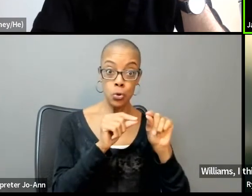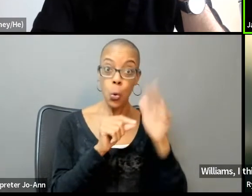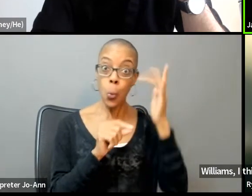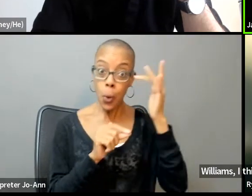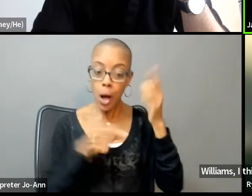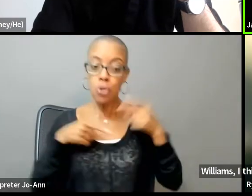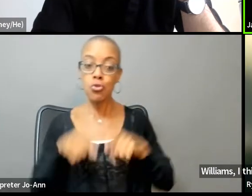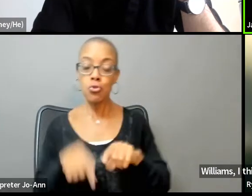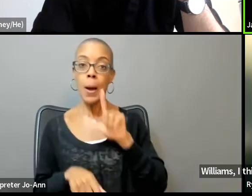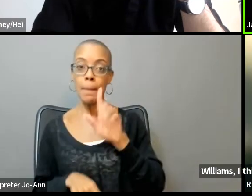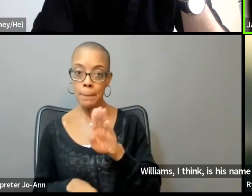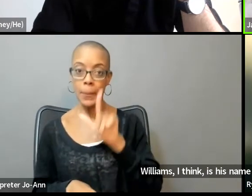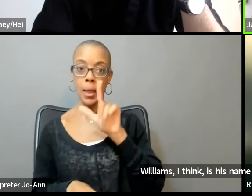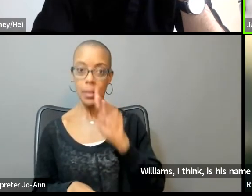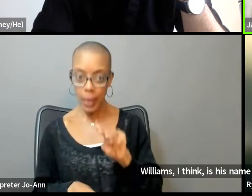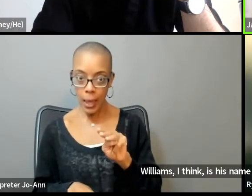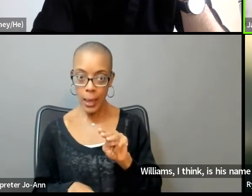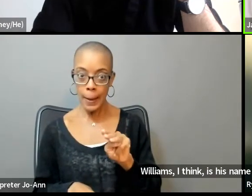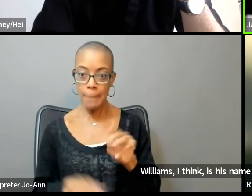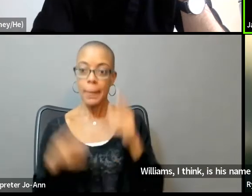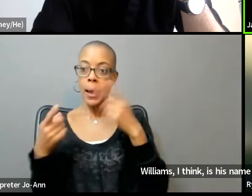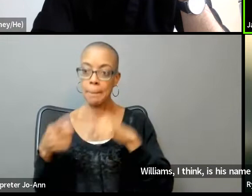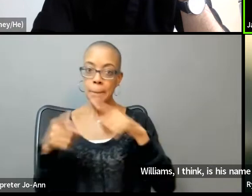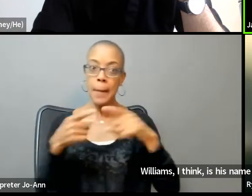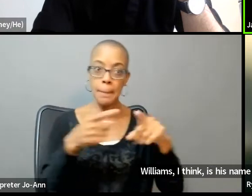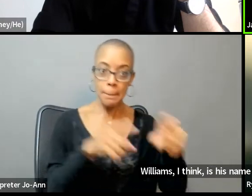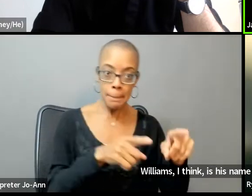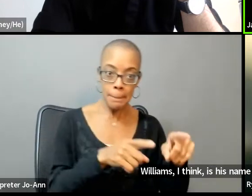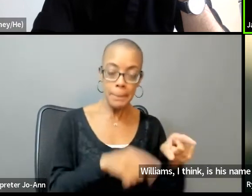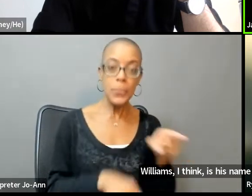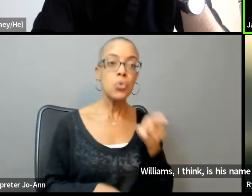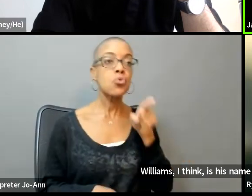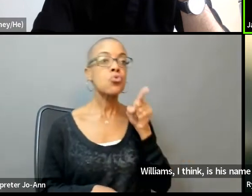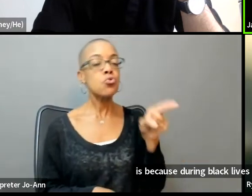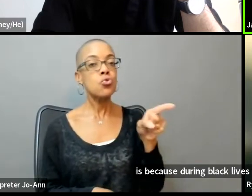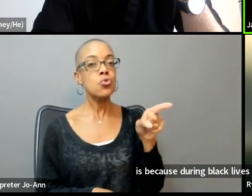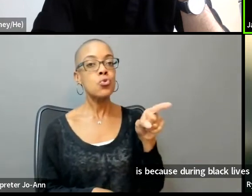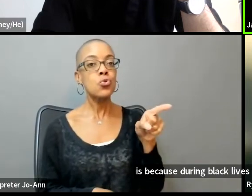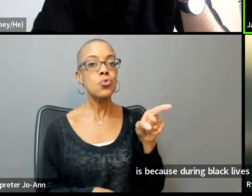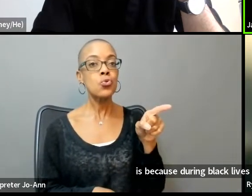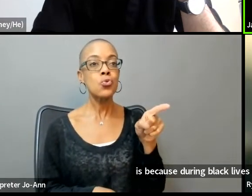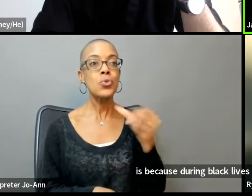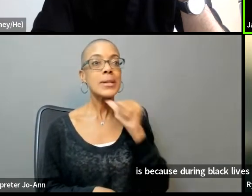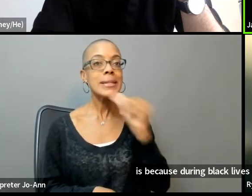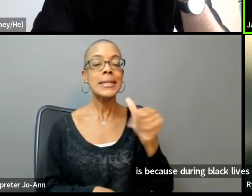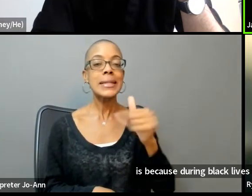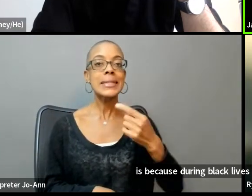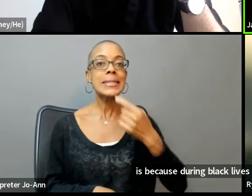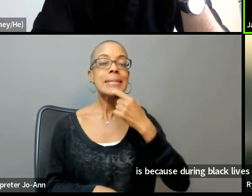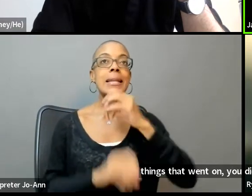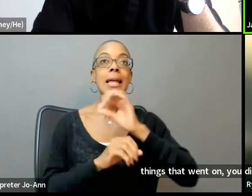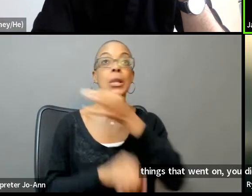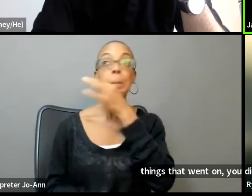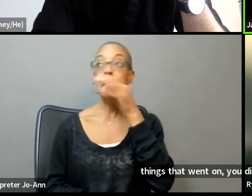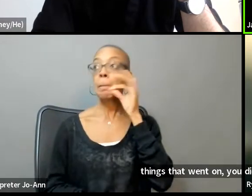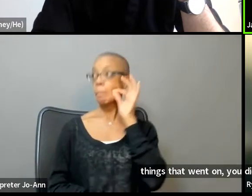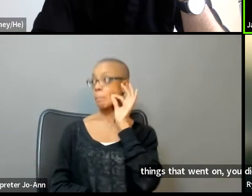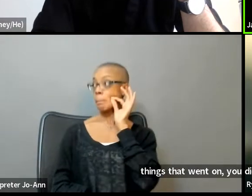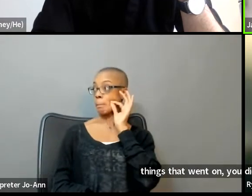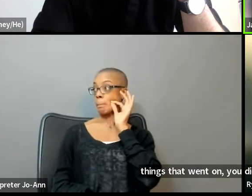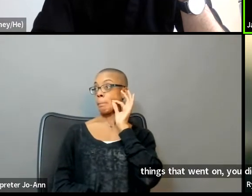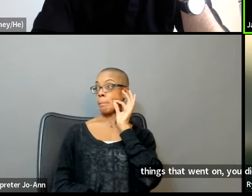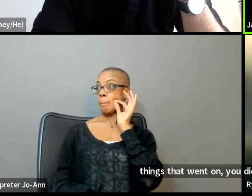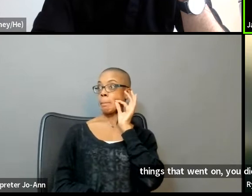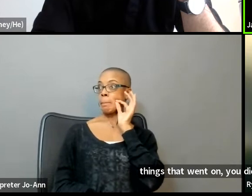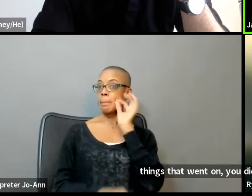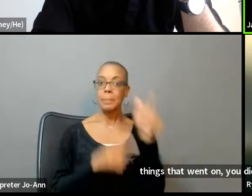Lives Matters and all of those things that went on, you didn't part your lips at all. But now all of a sudden, because of this guy gave a